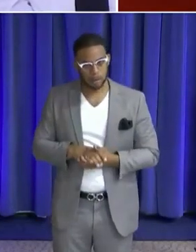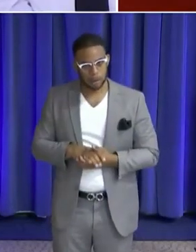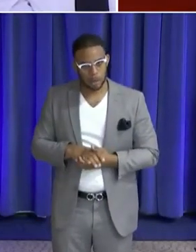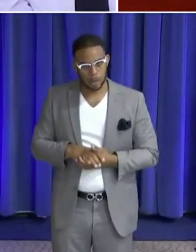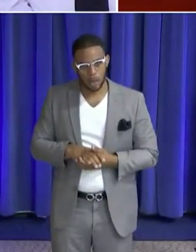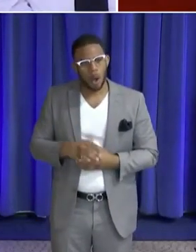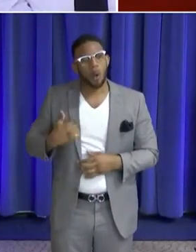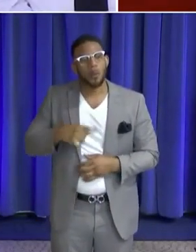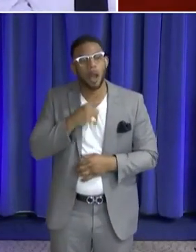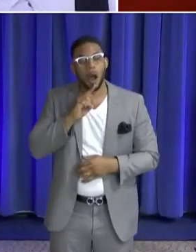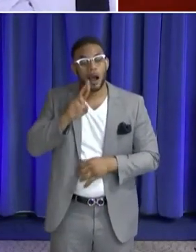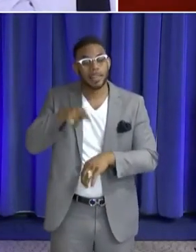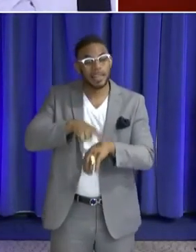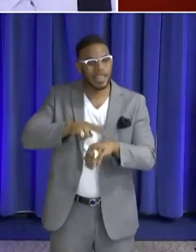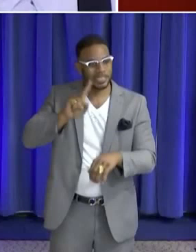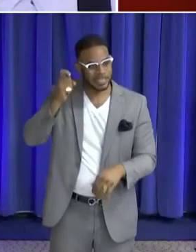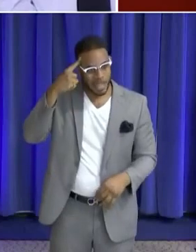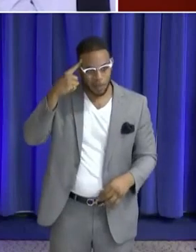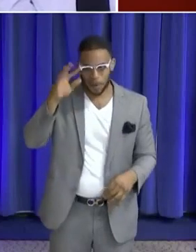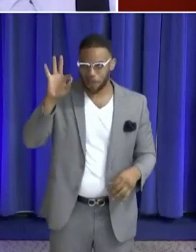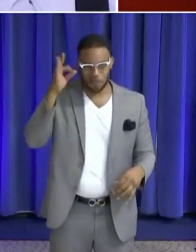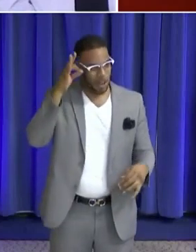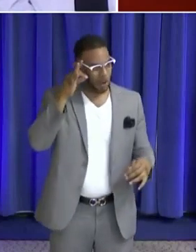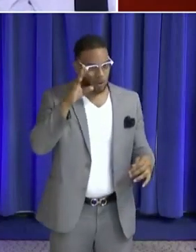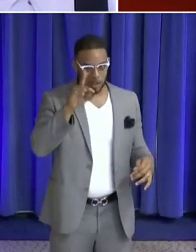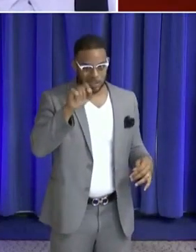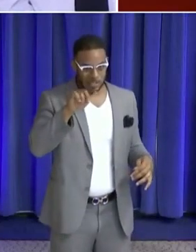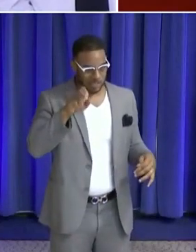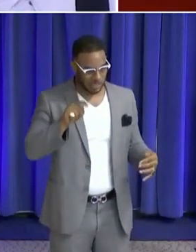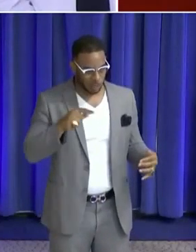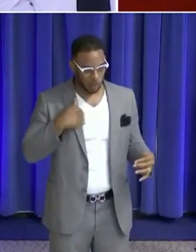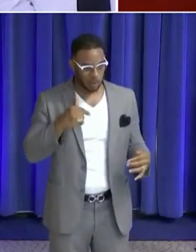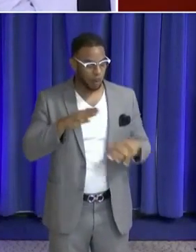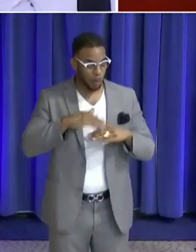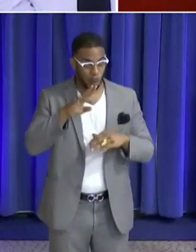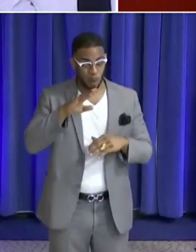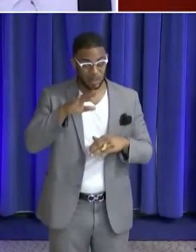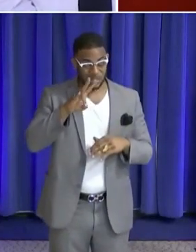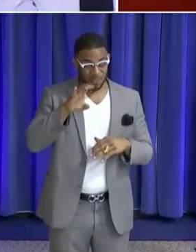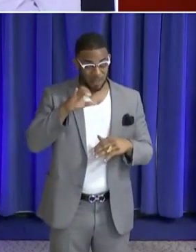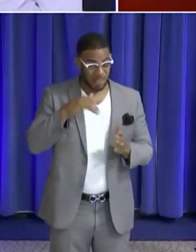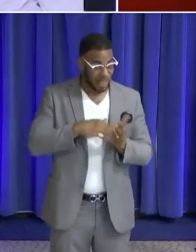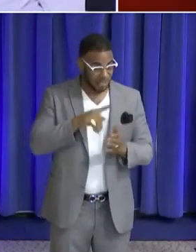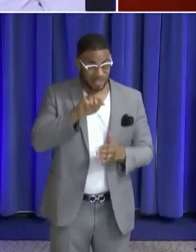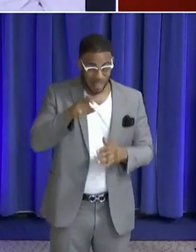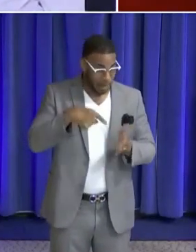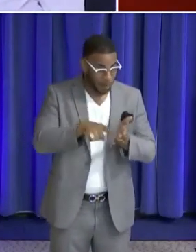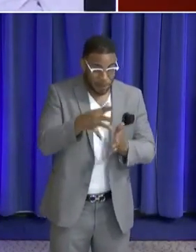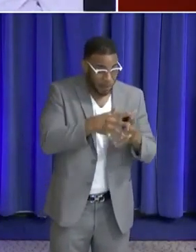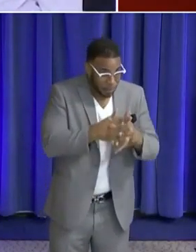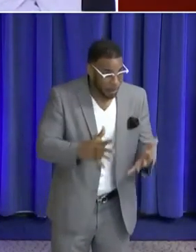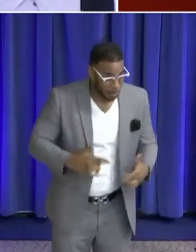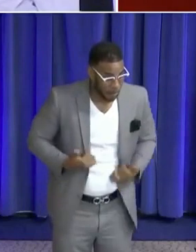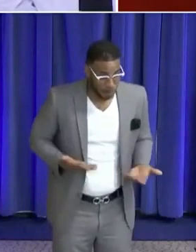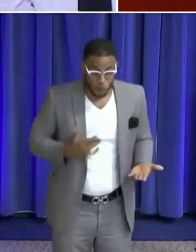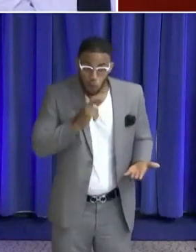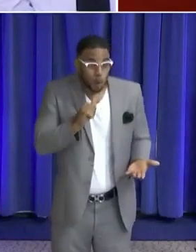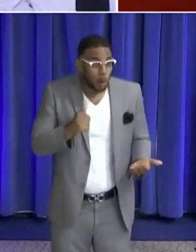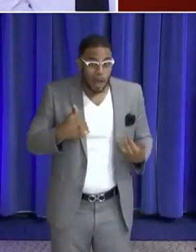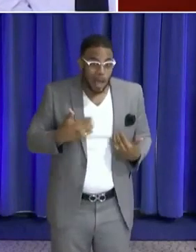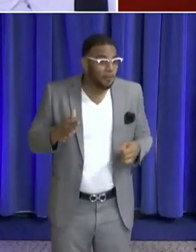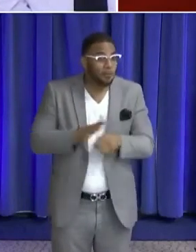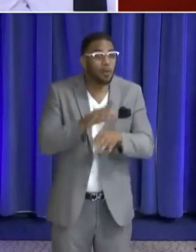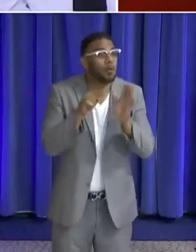are the nation's capital, a federal district. We're more than 700,000 tax-paying Americans who don't have